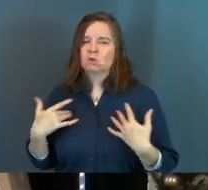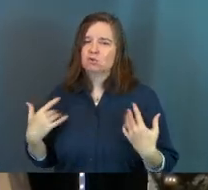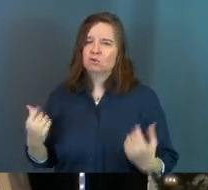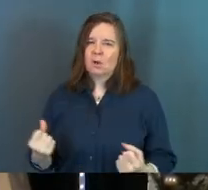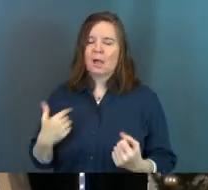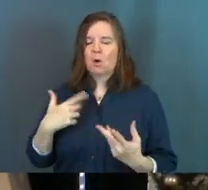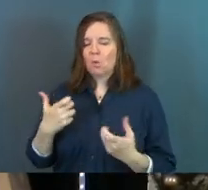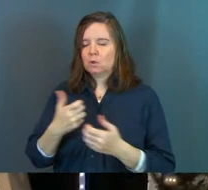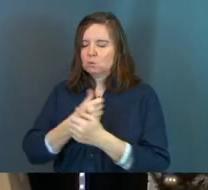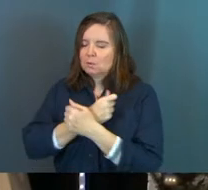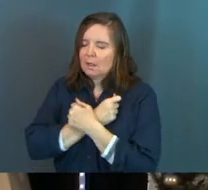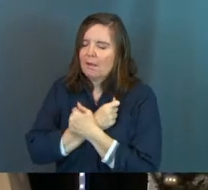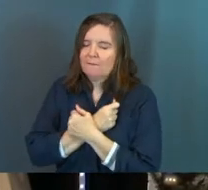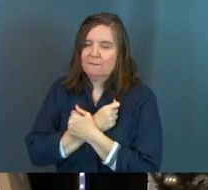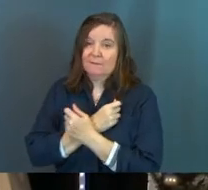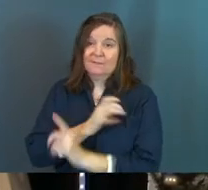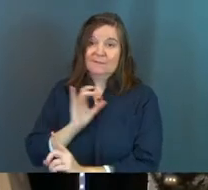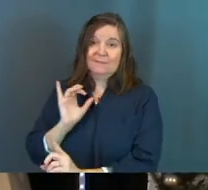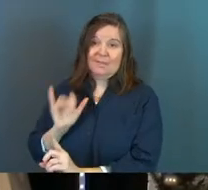strength. I want you to love.